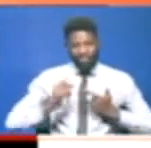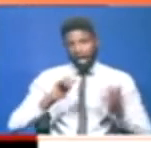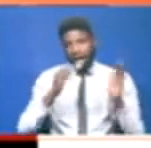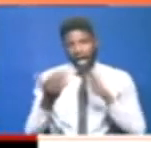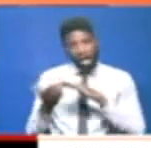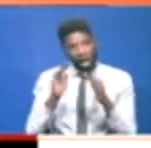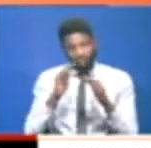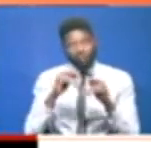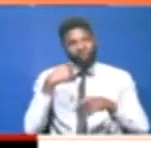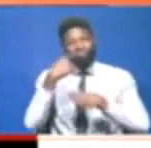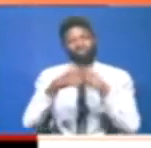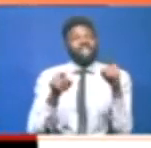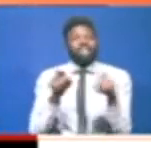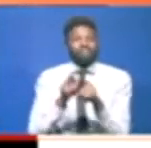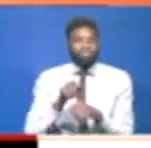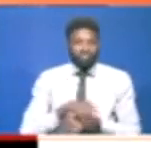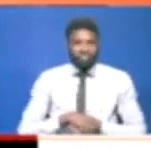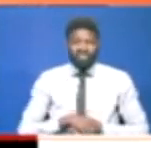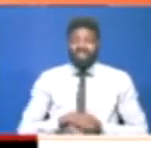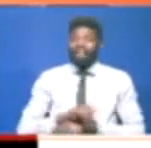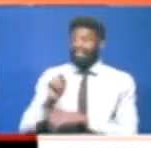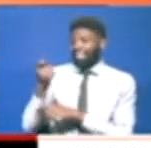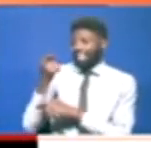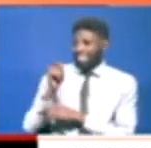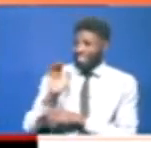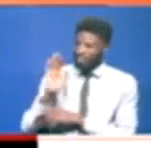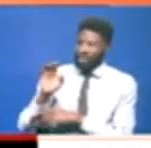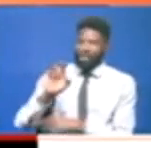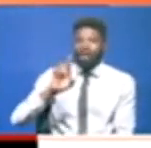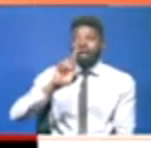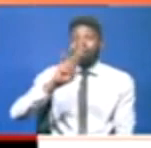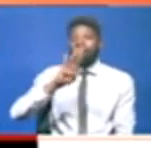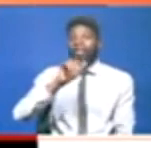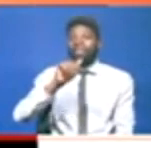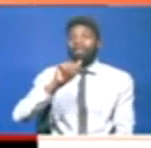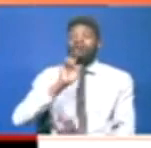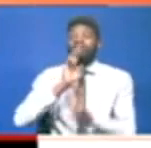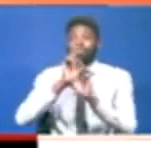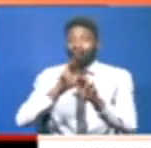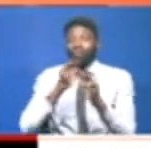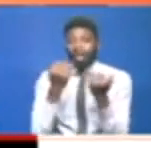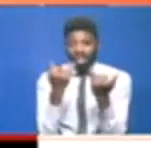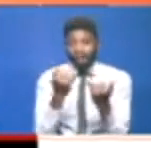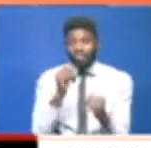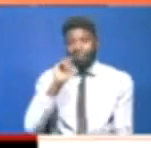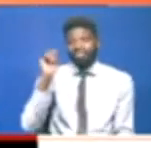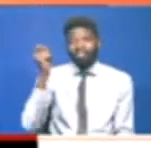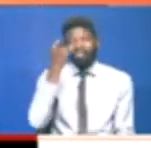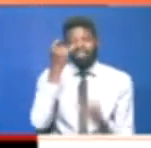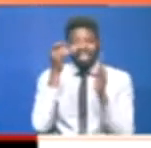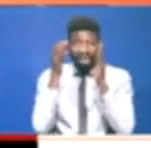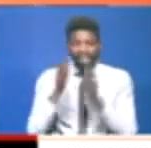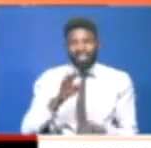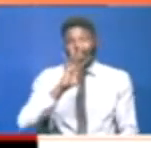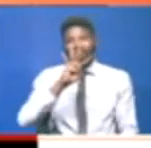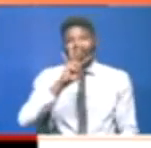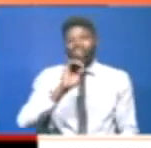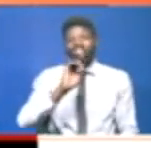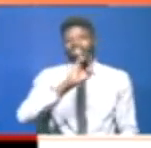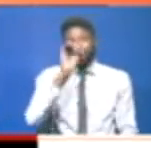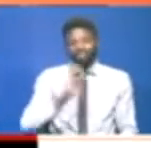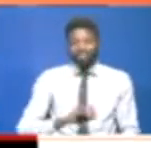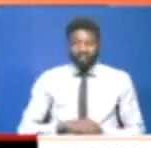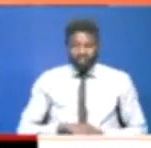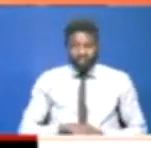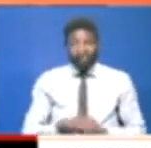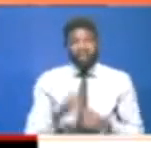RBA report, Kenyans are at 40%. 40%. 40%. Yet, the